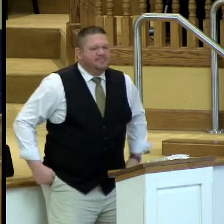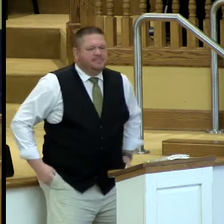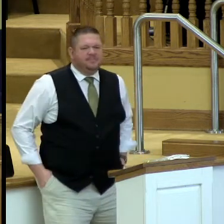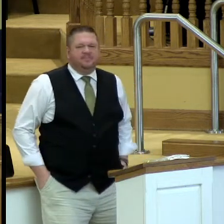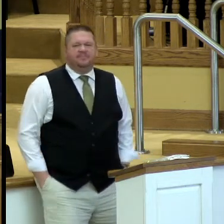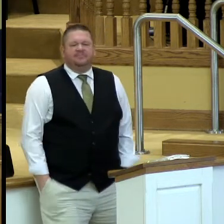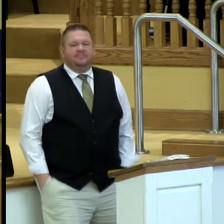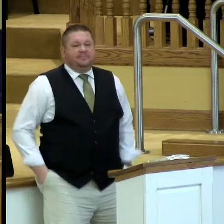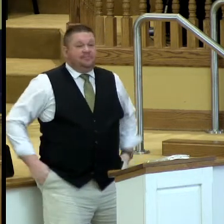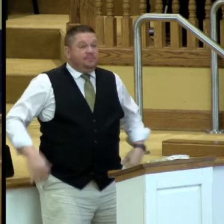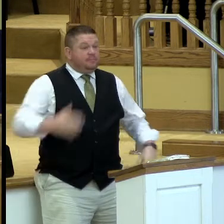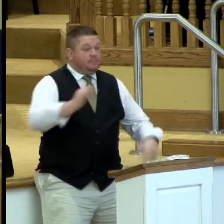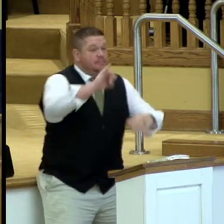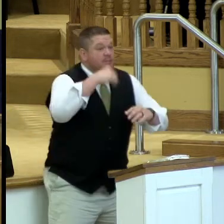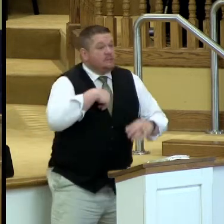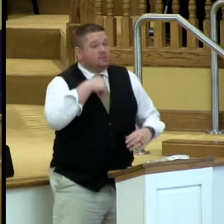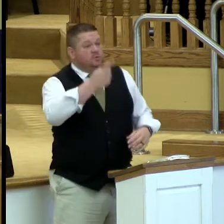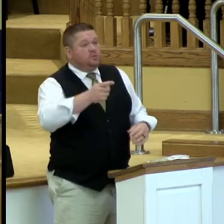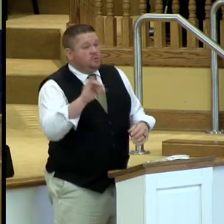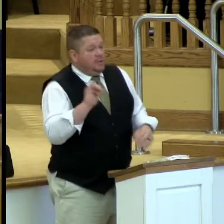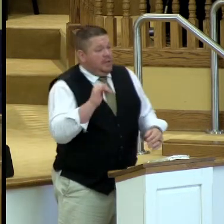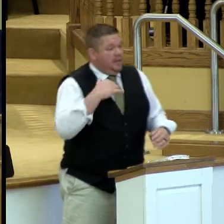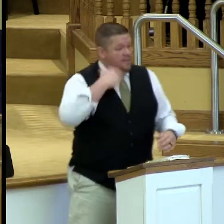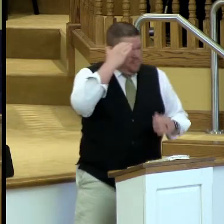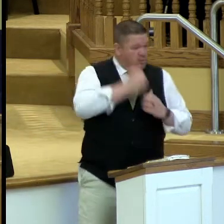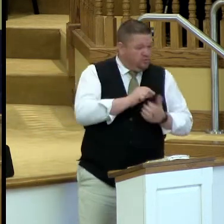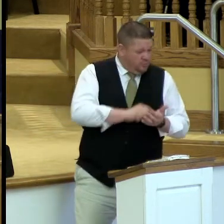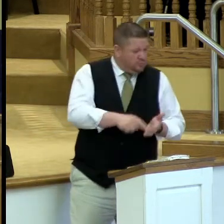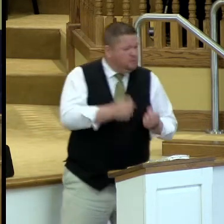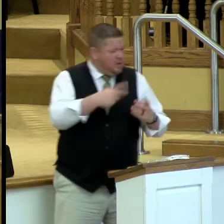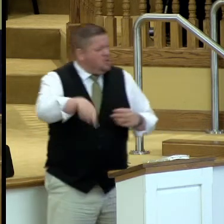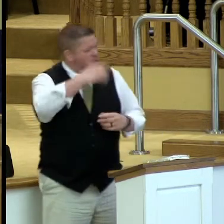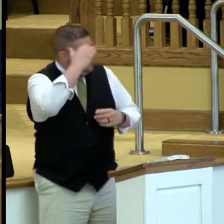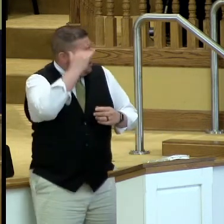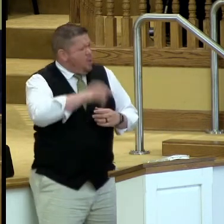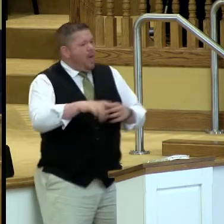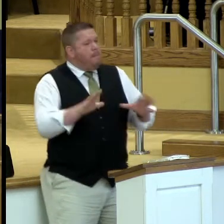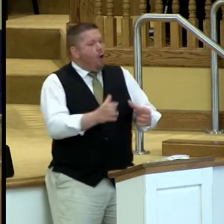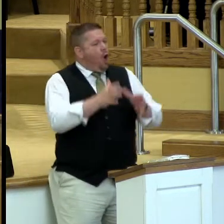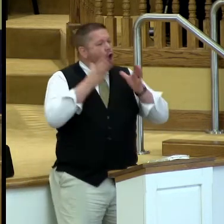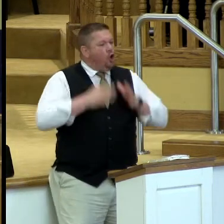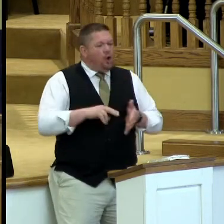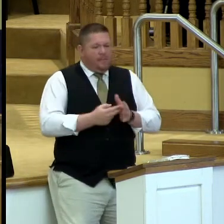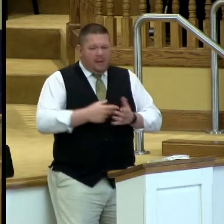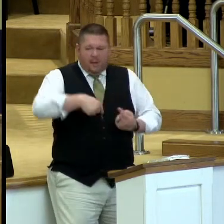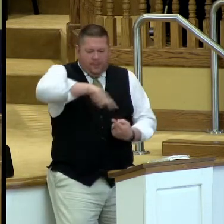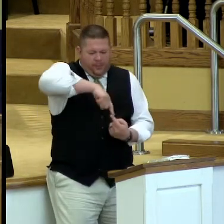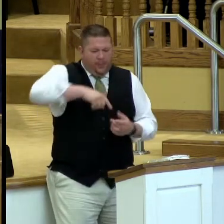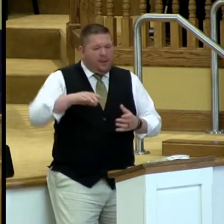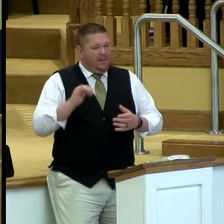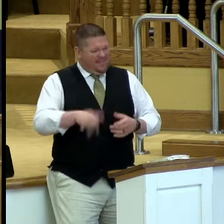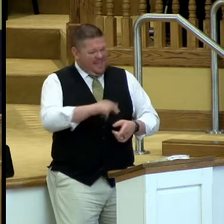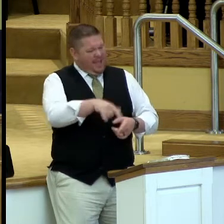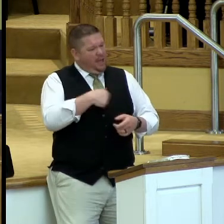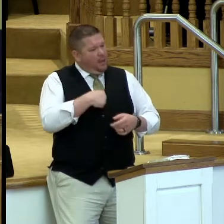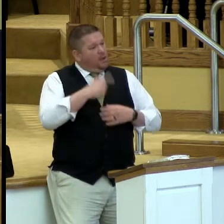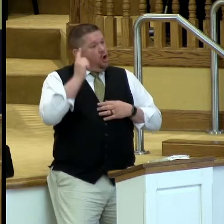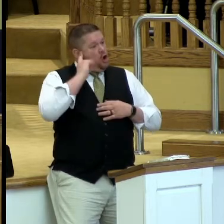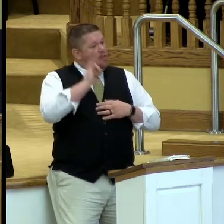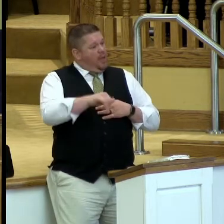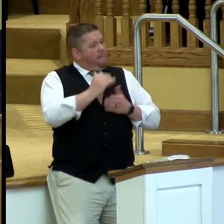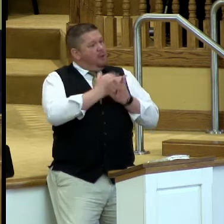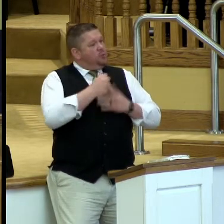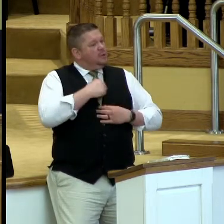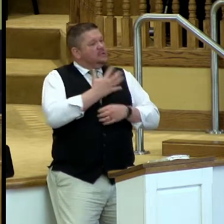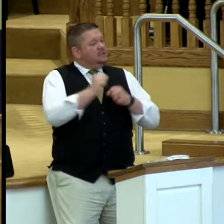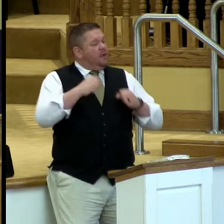can be seated. Like I said, real familiar scripture. I referenced it earlier. This is what I got saved out of.